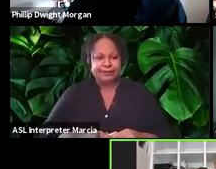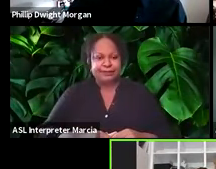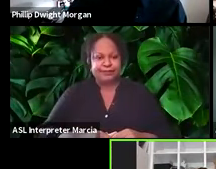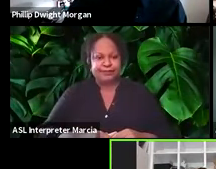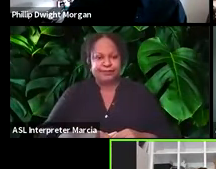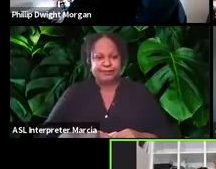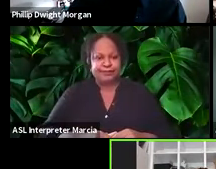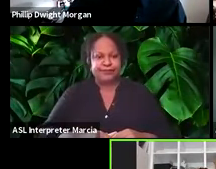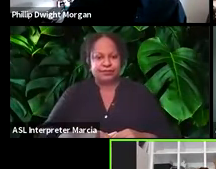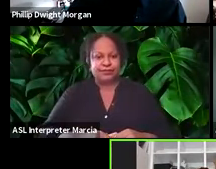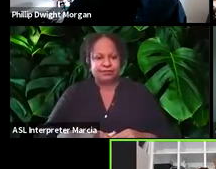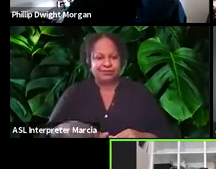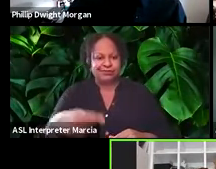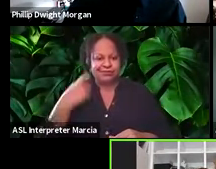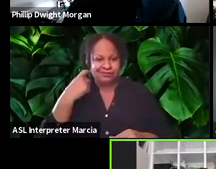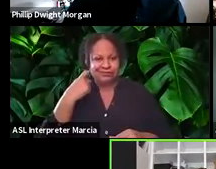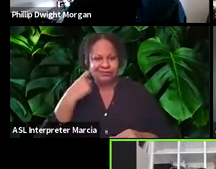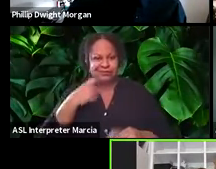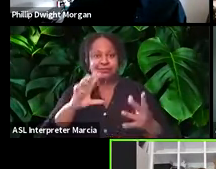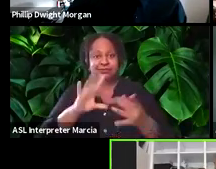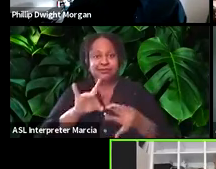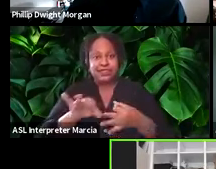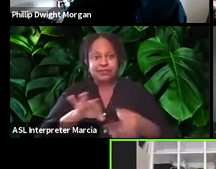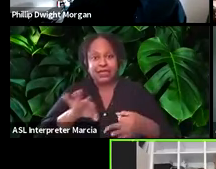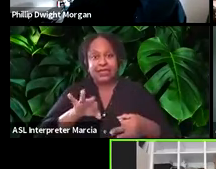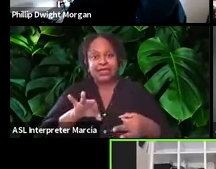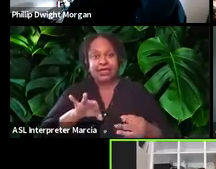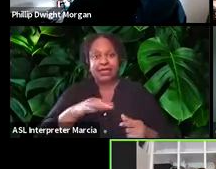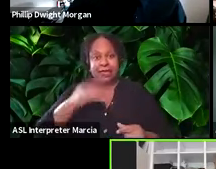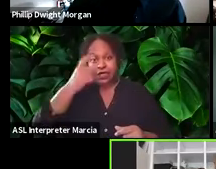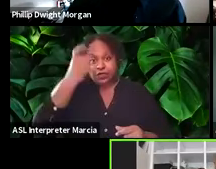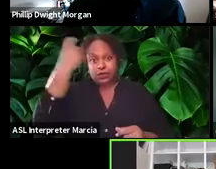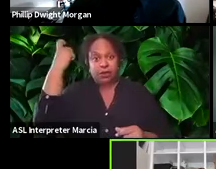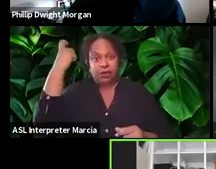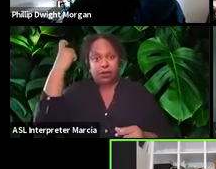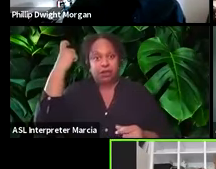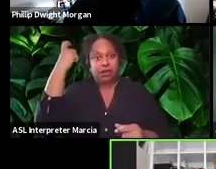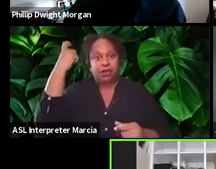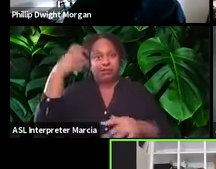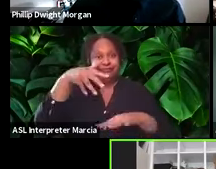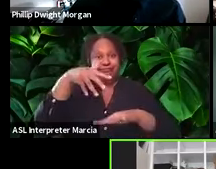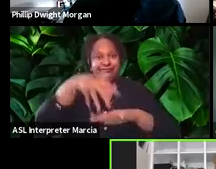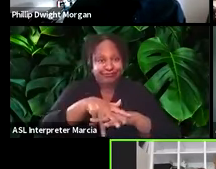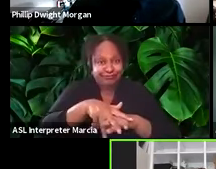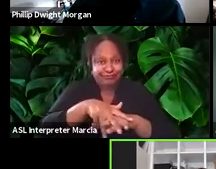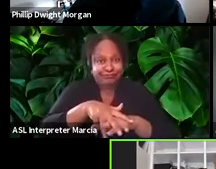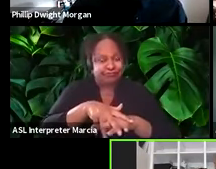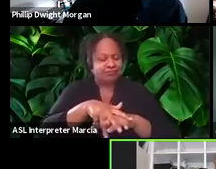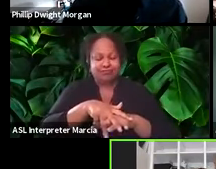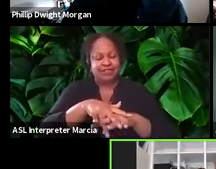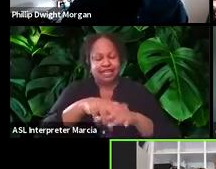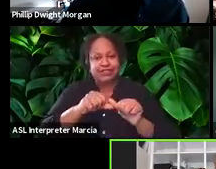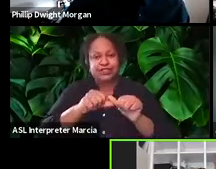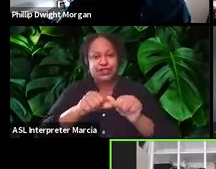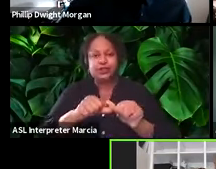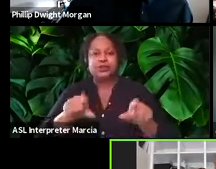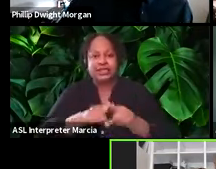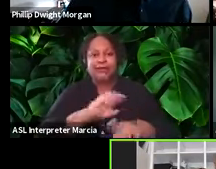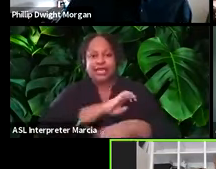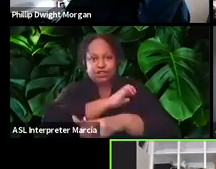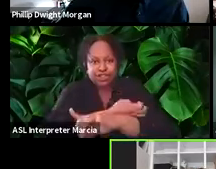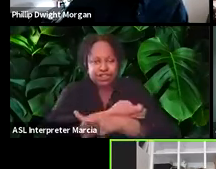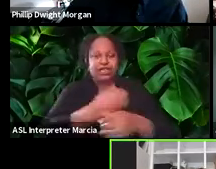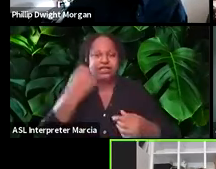But as I said also earlier, my trauma is not a trend. So we got to keep that same energy. And it's cool. You got to go to the